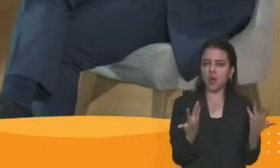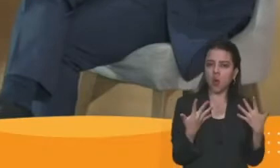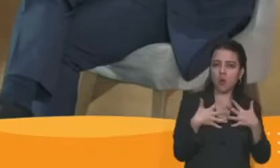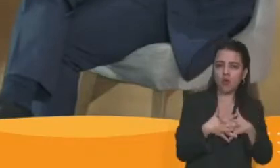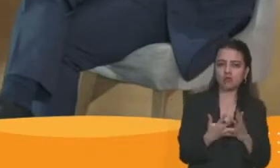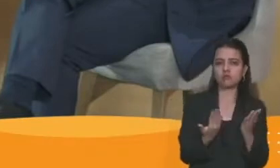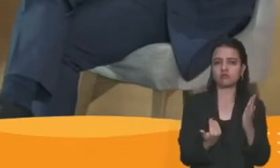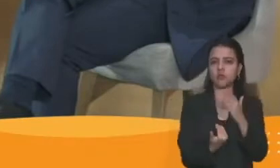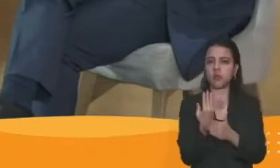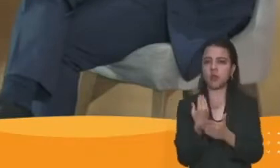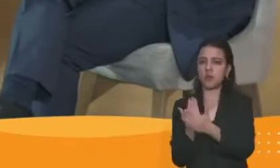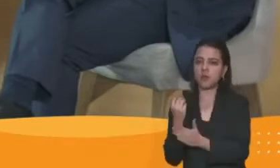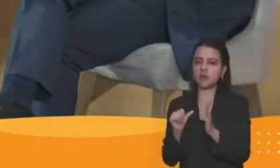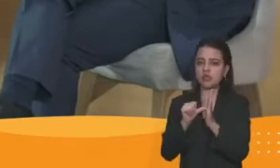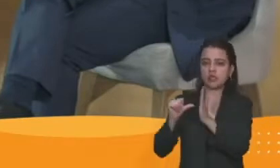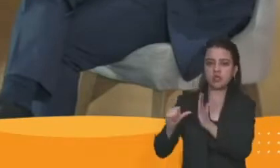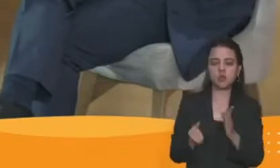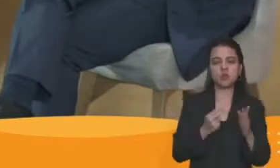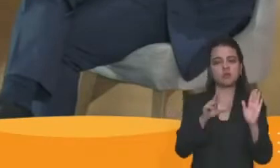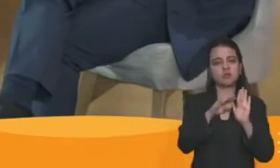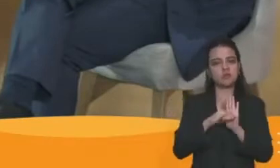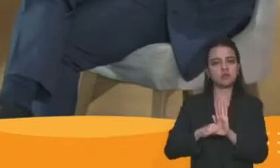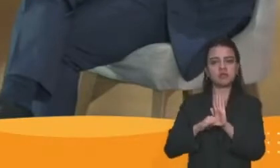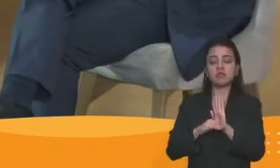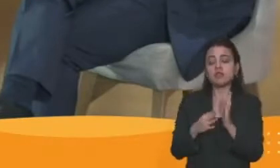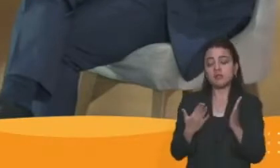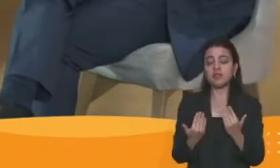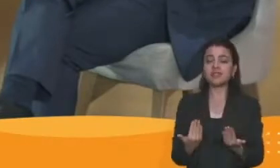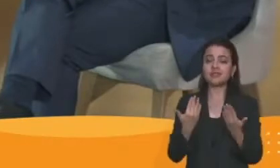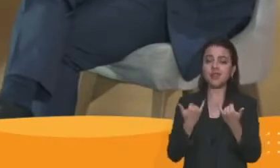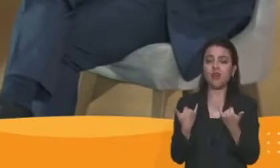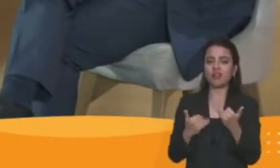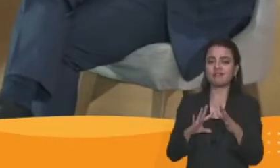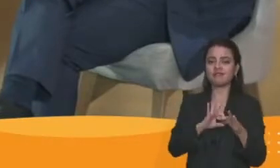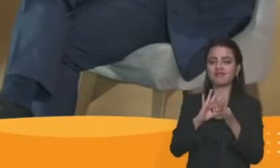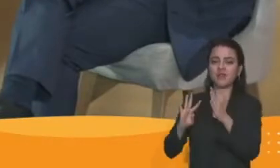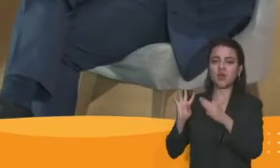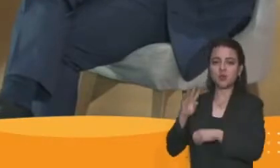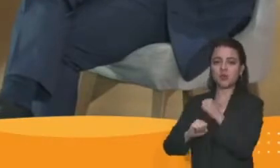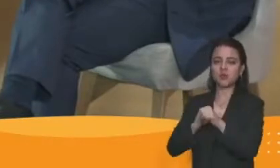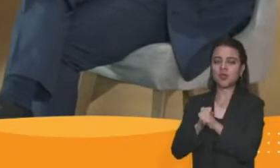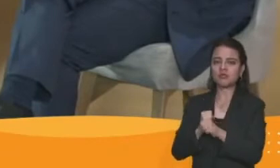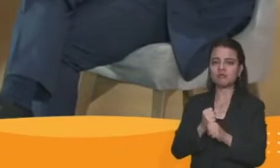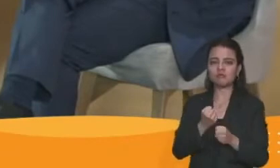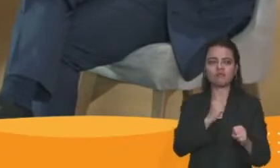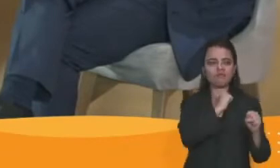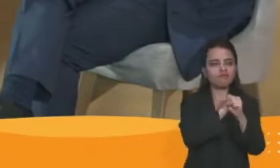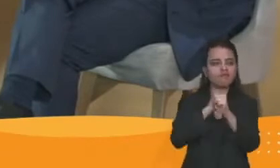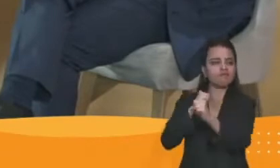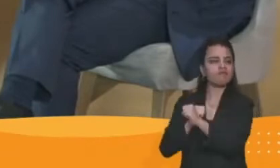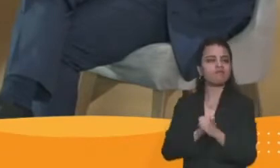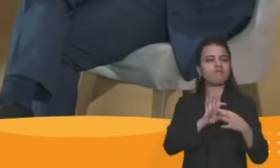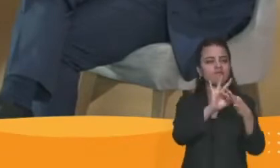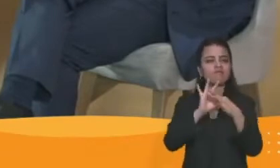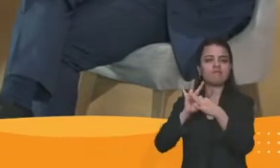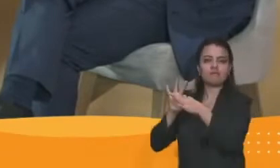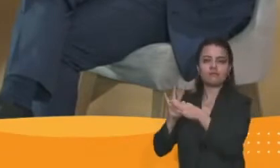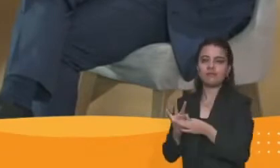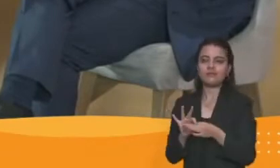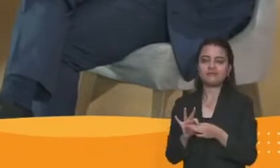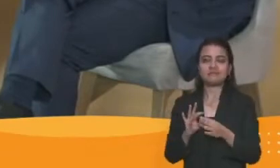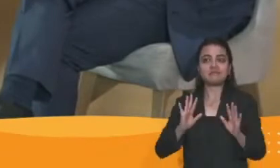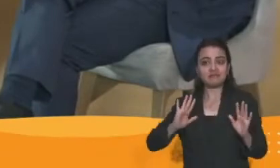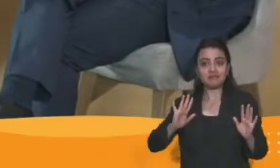to regulate it, implement it, and we've been doing this in the last 4 years, and this has allowed us to have this high rate of